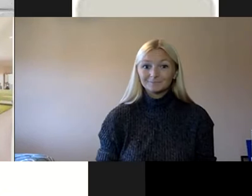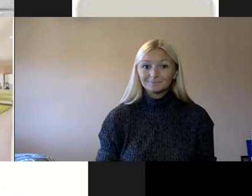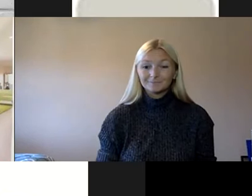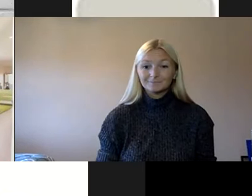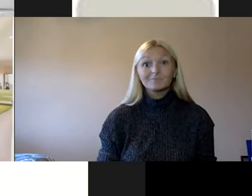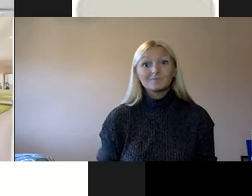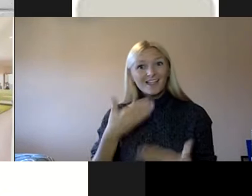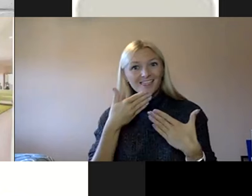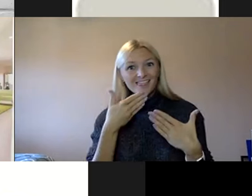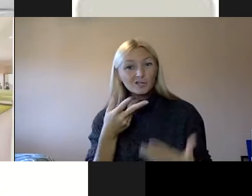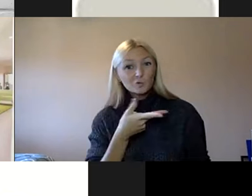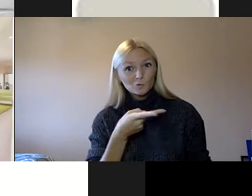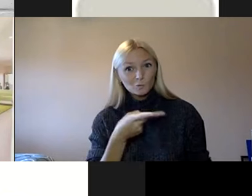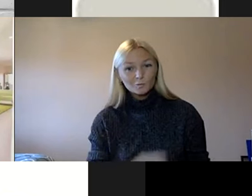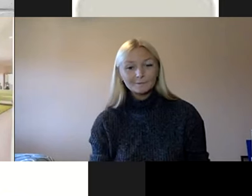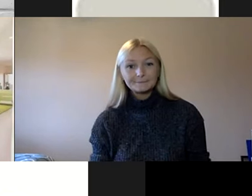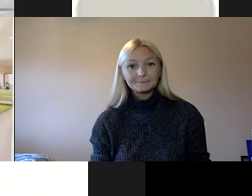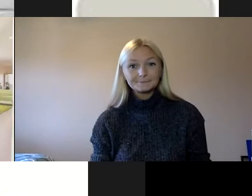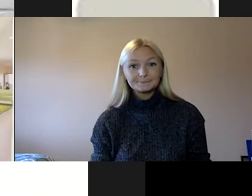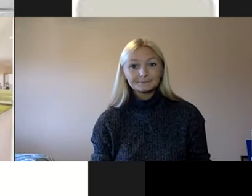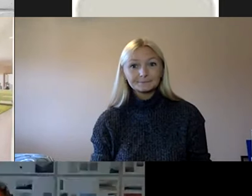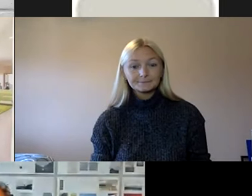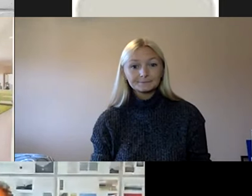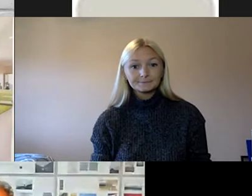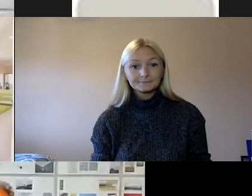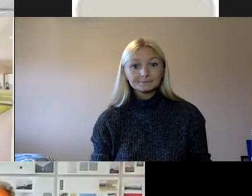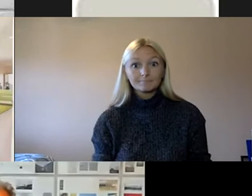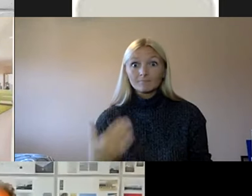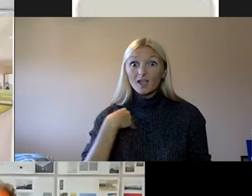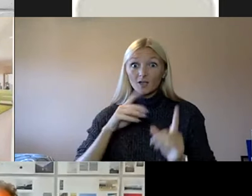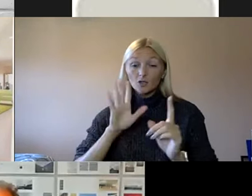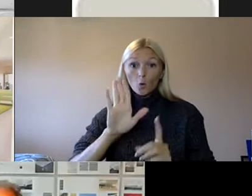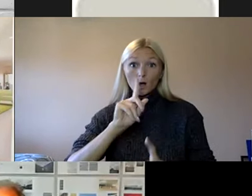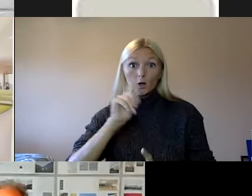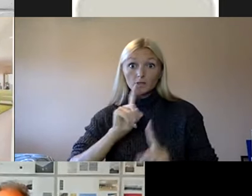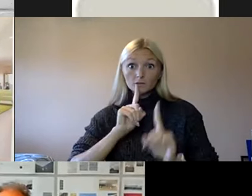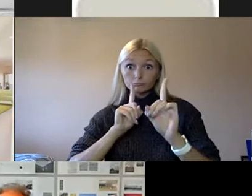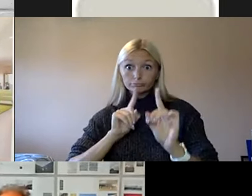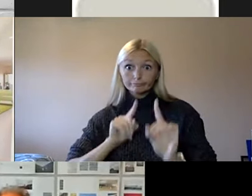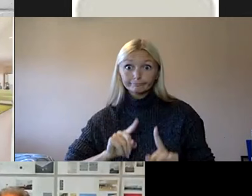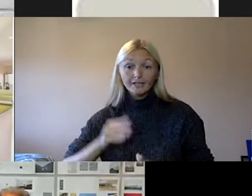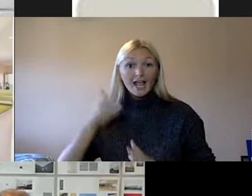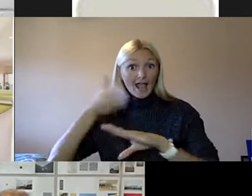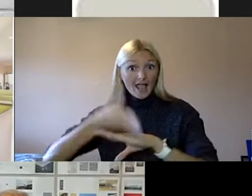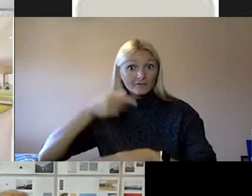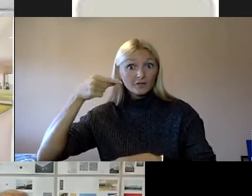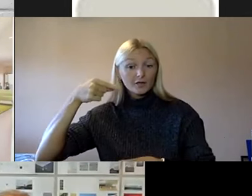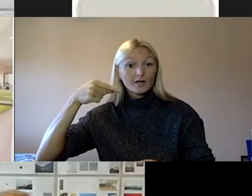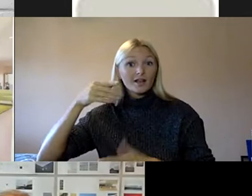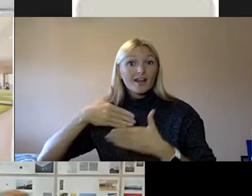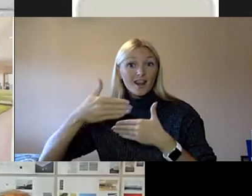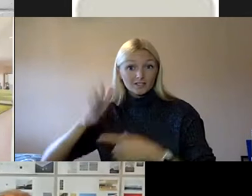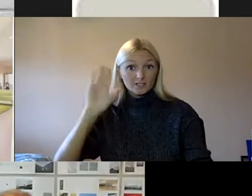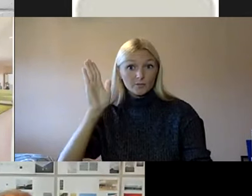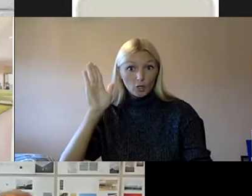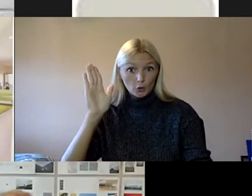Thank you, Prakash and Roni. We will answer all your questions in the Q&A after the next